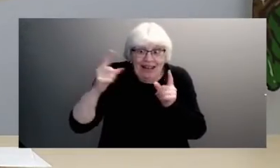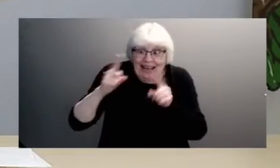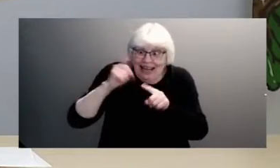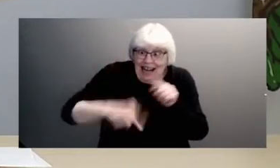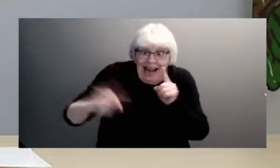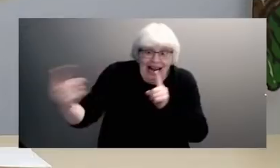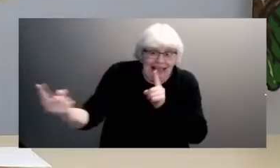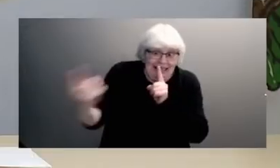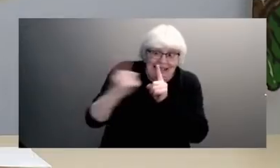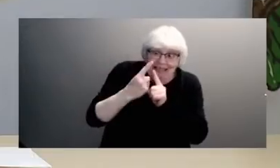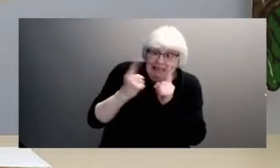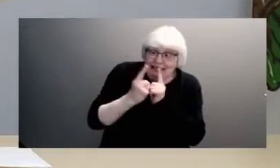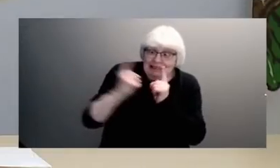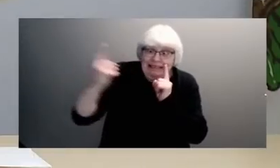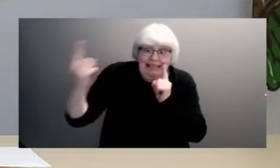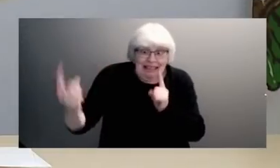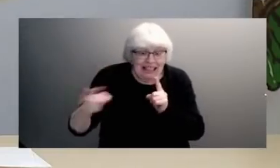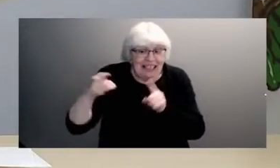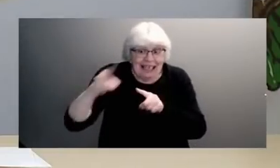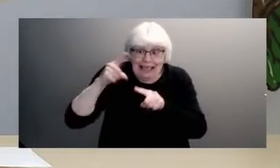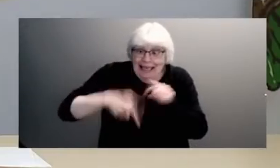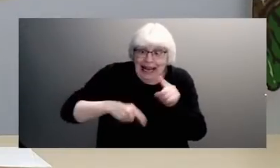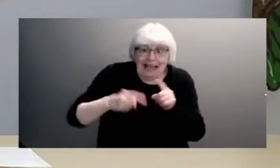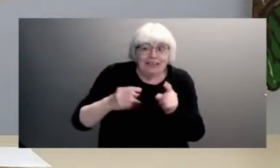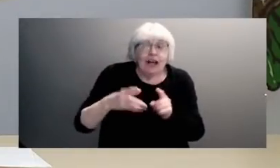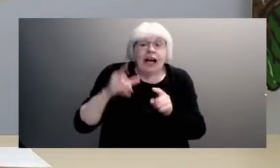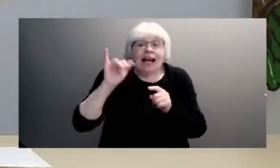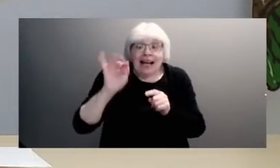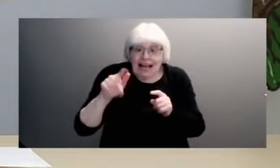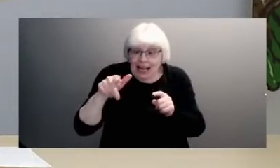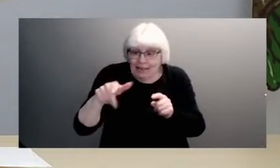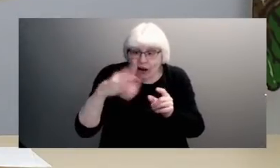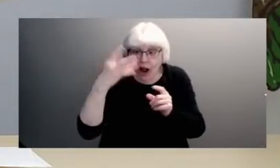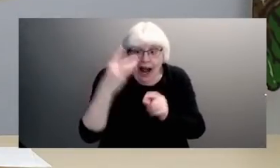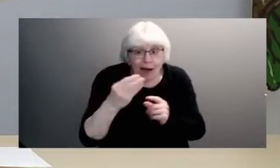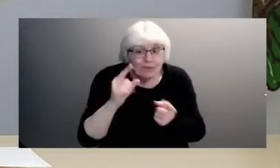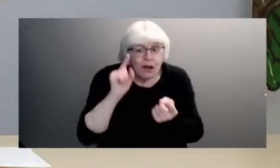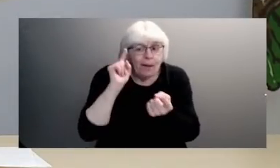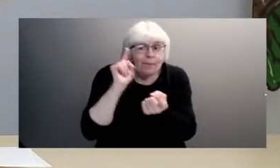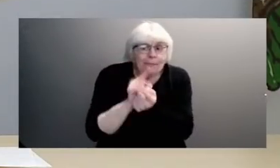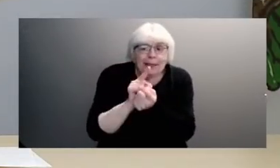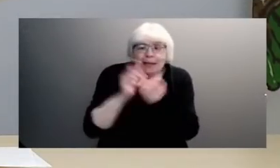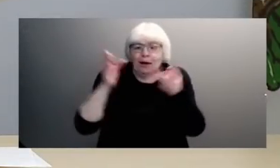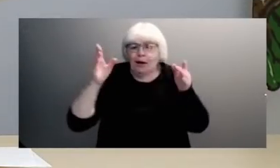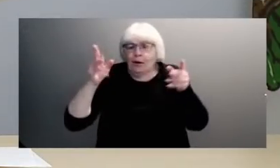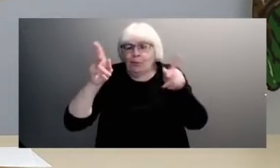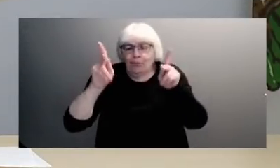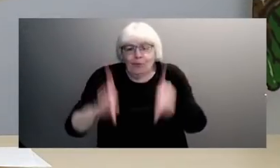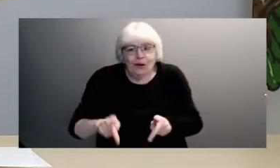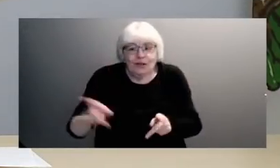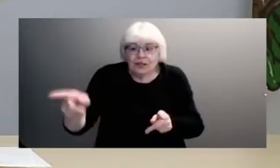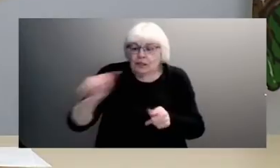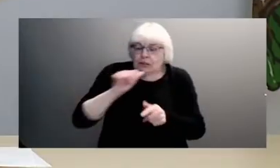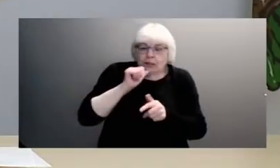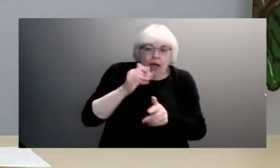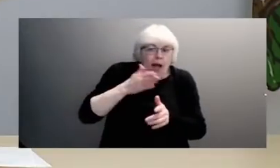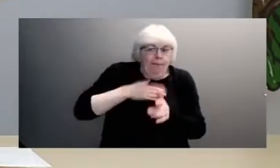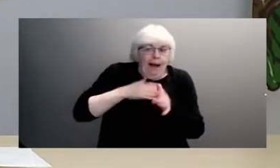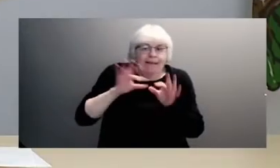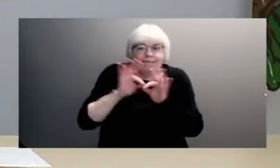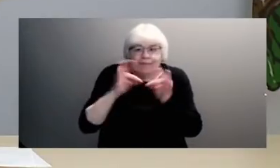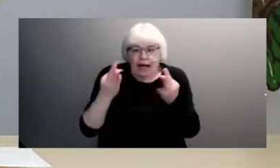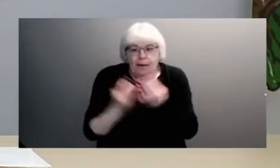close contact with people from outside your household. The limit for personal gatherings is reduced